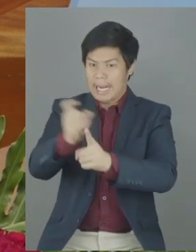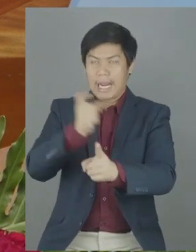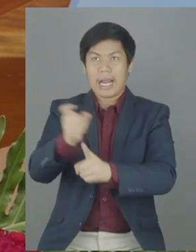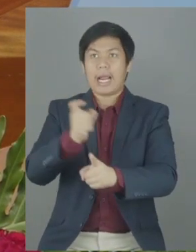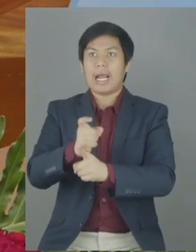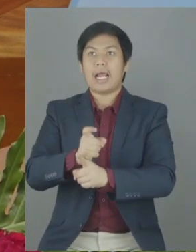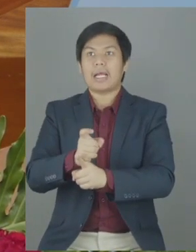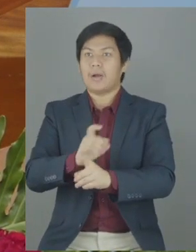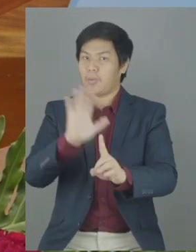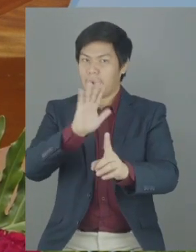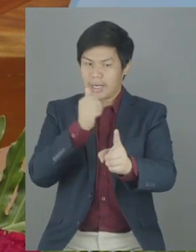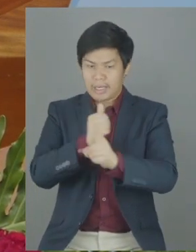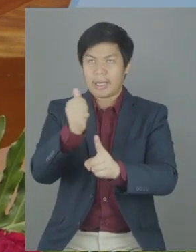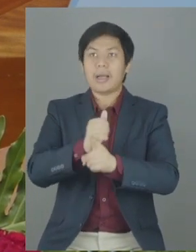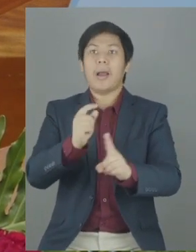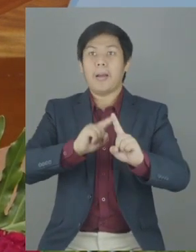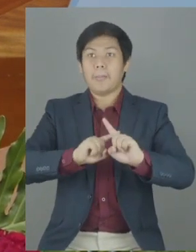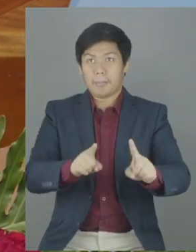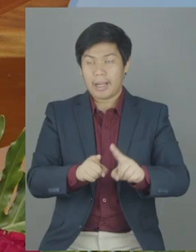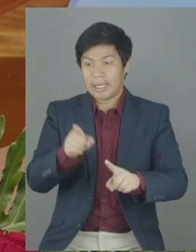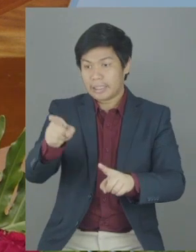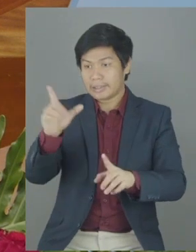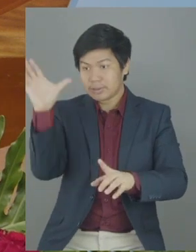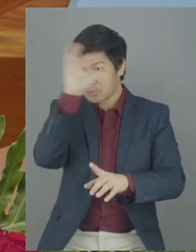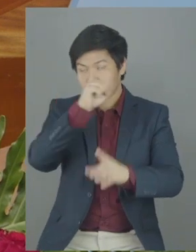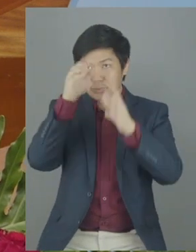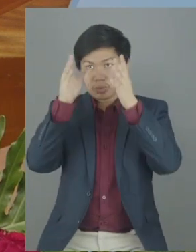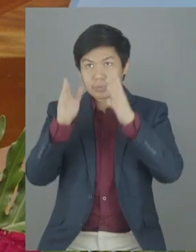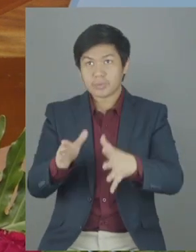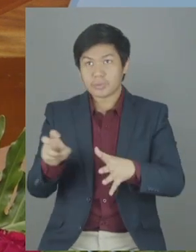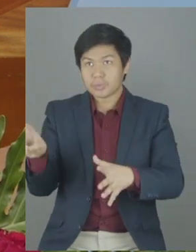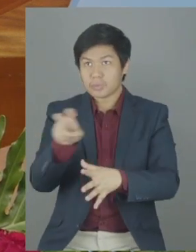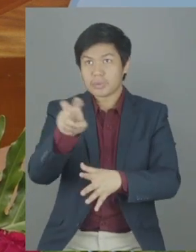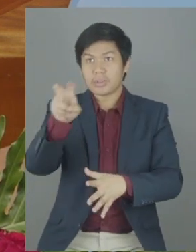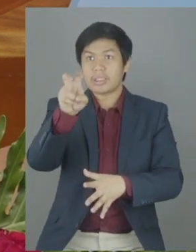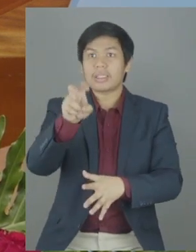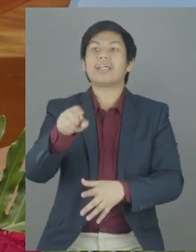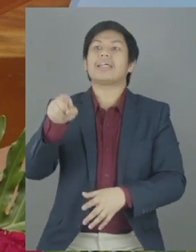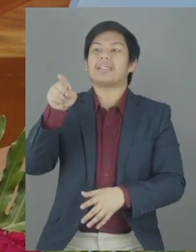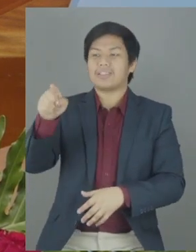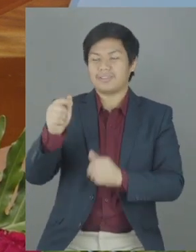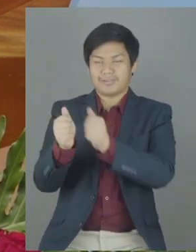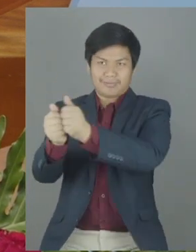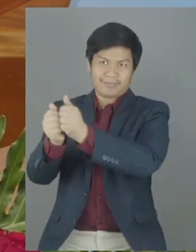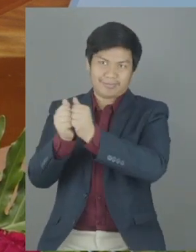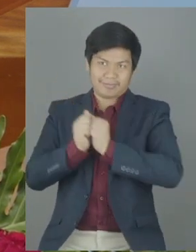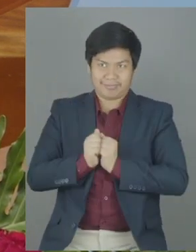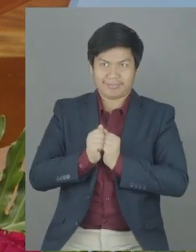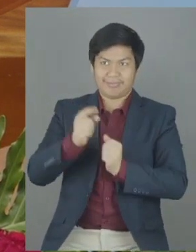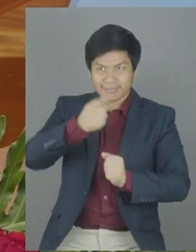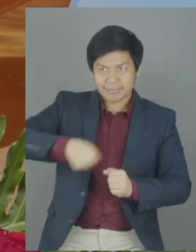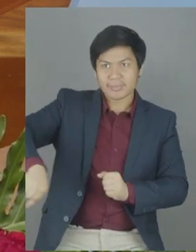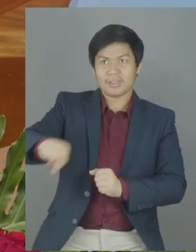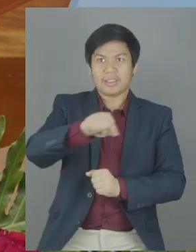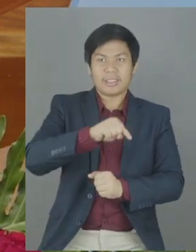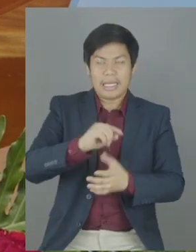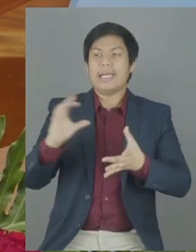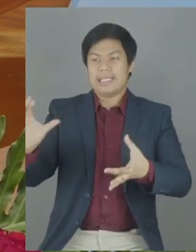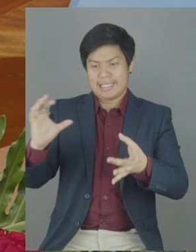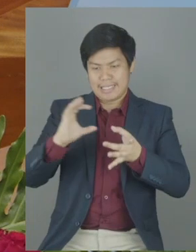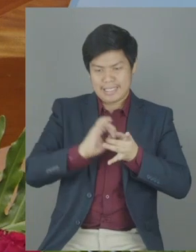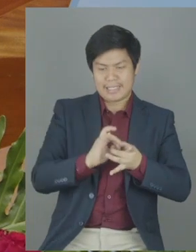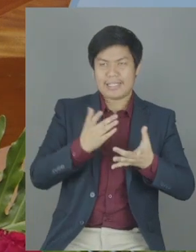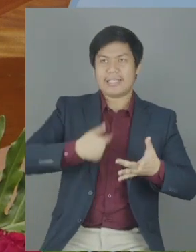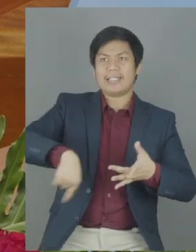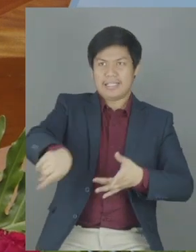only that, you shall treat the stranger sojourns with you as the native among you, like he belongs, like his family.